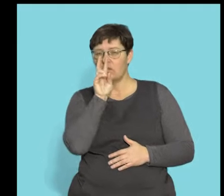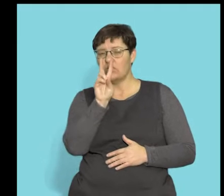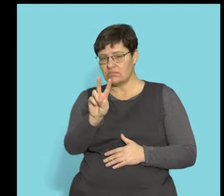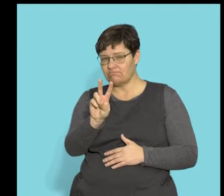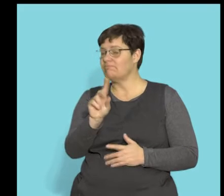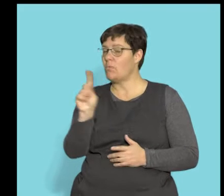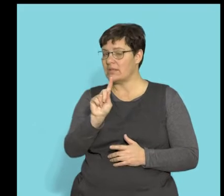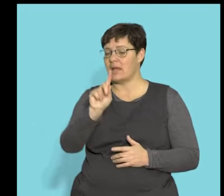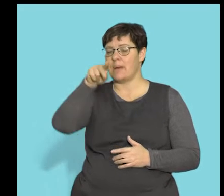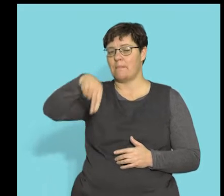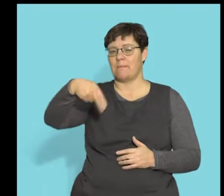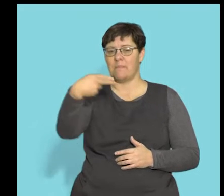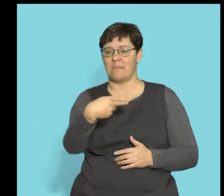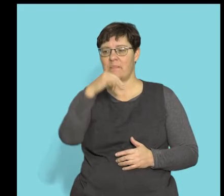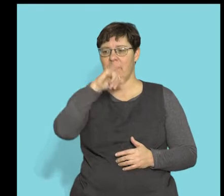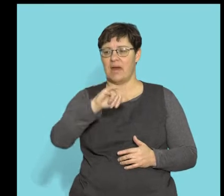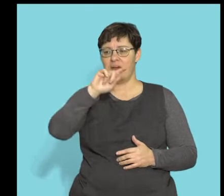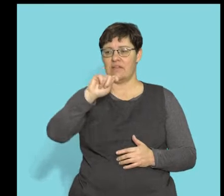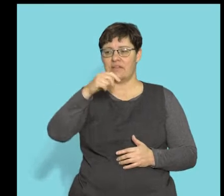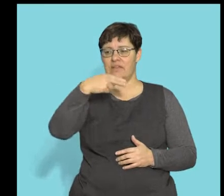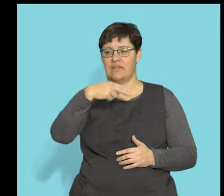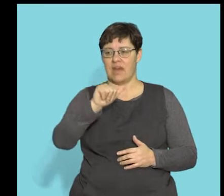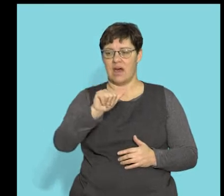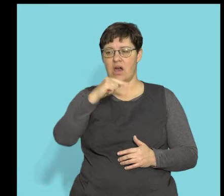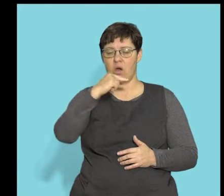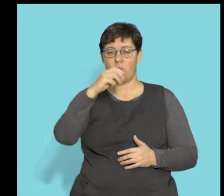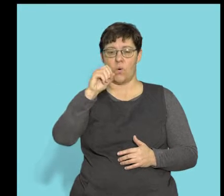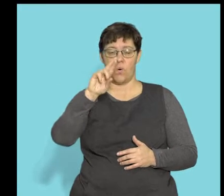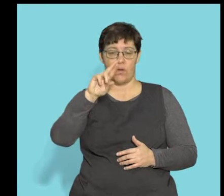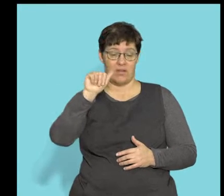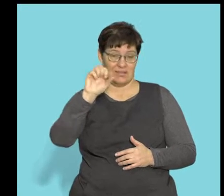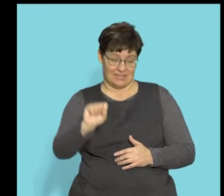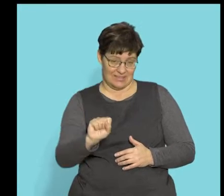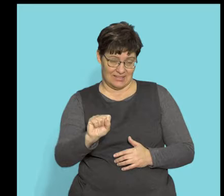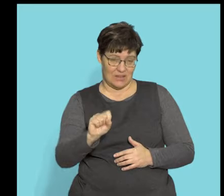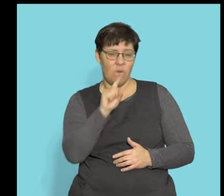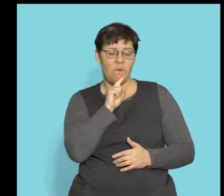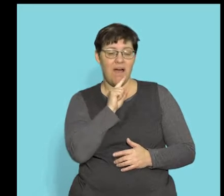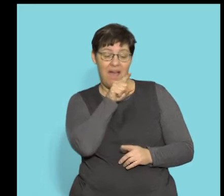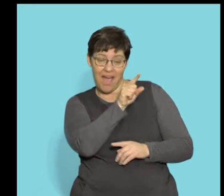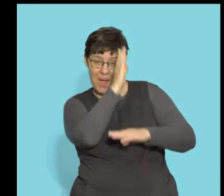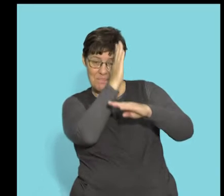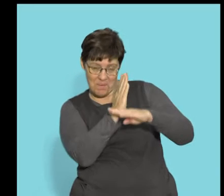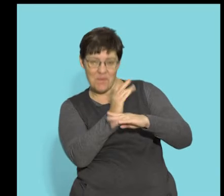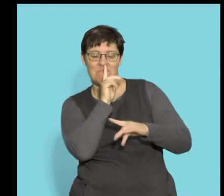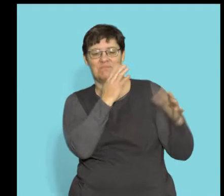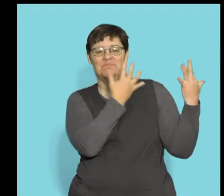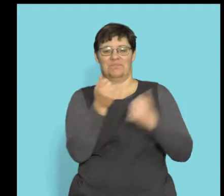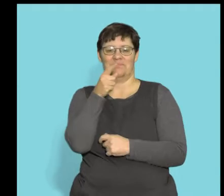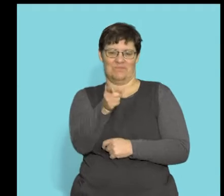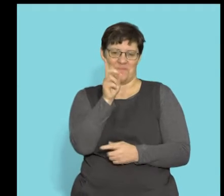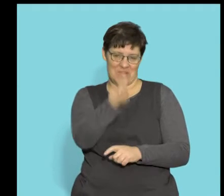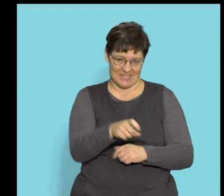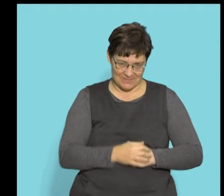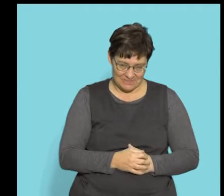Pythagoras because we know that Pythagoras is common when we are working with right angles. Great, let's go to